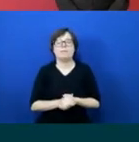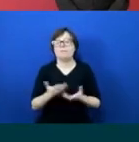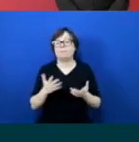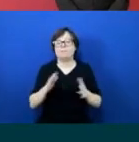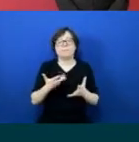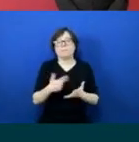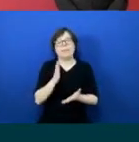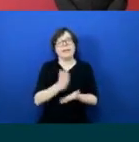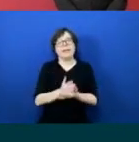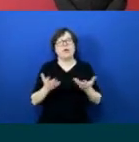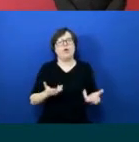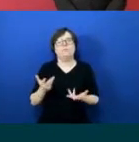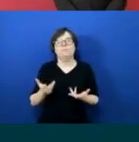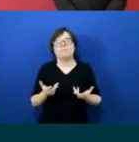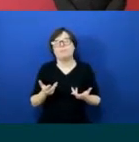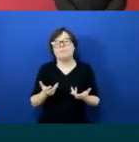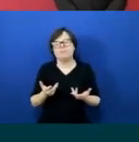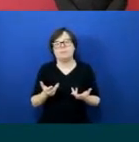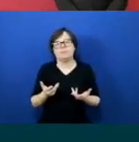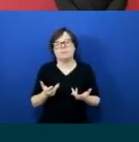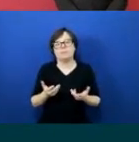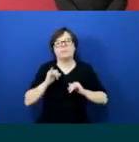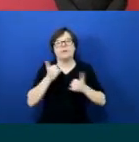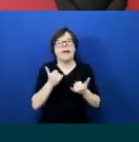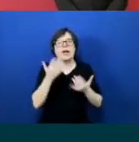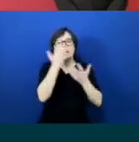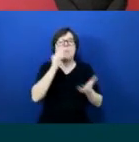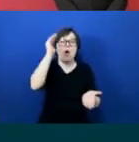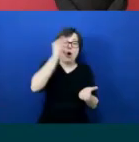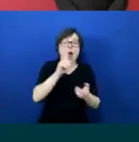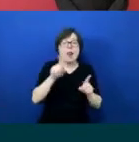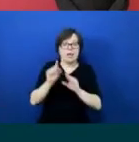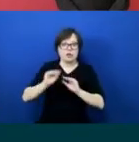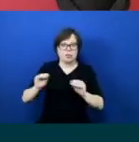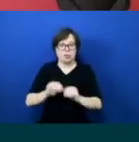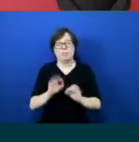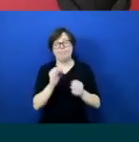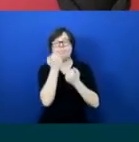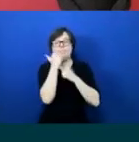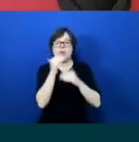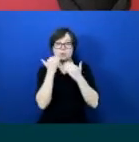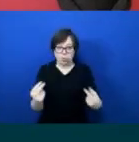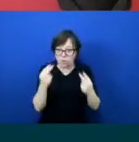at the same time. So thank you so much. And yeah, I'm available for any questions.